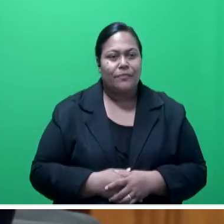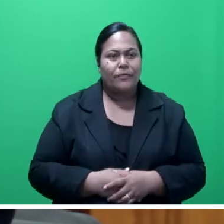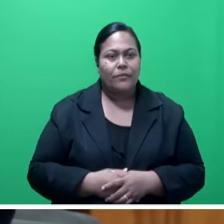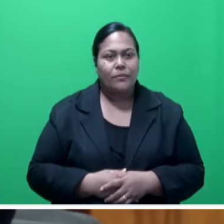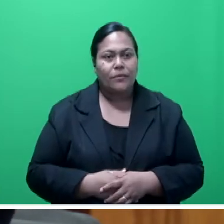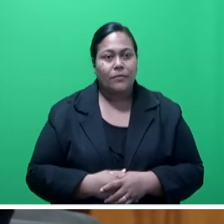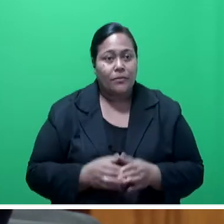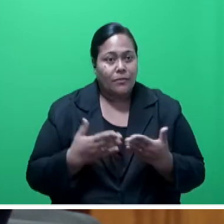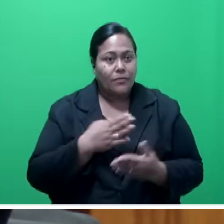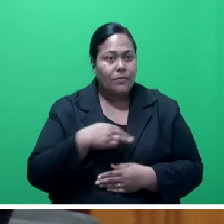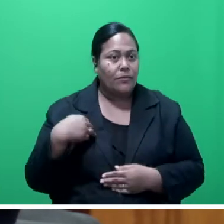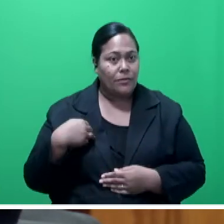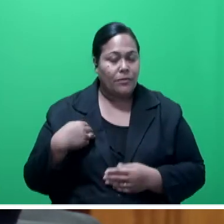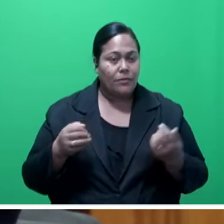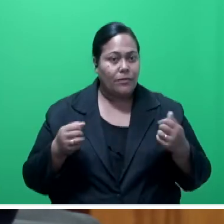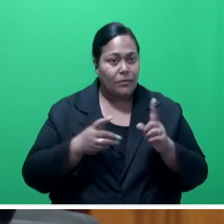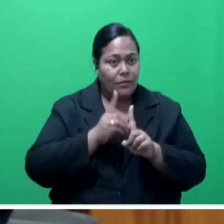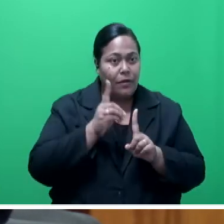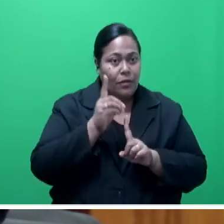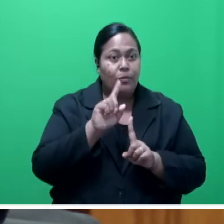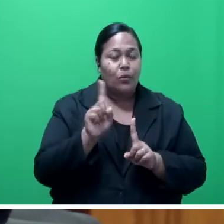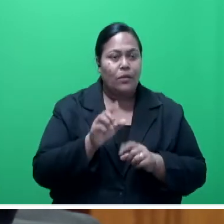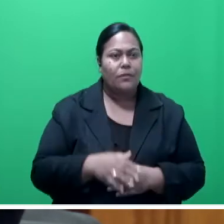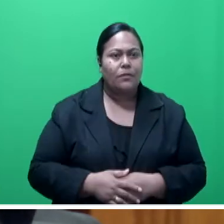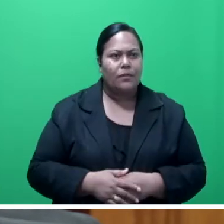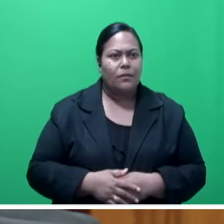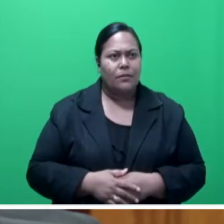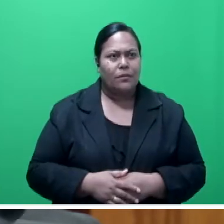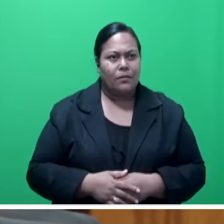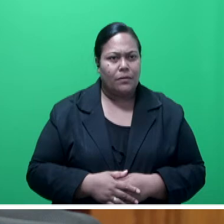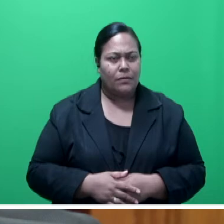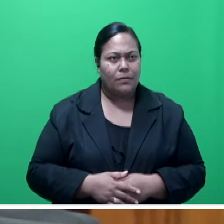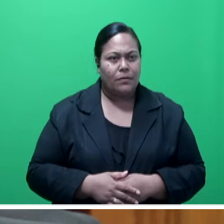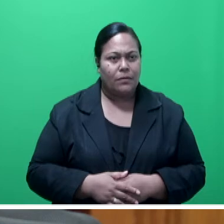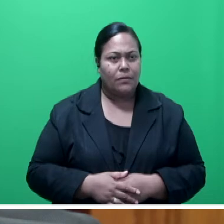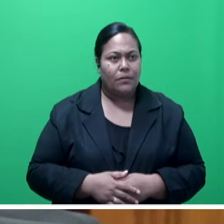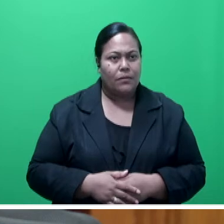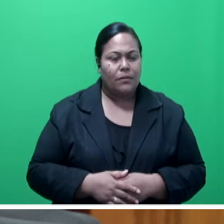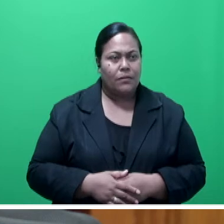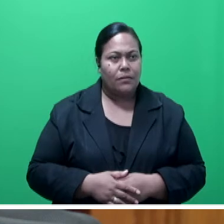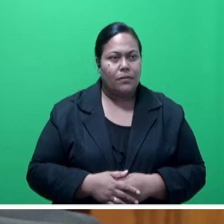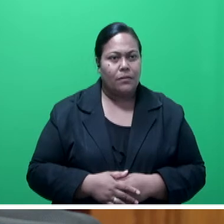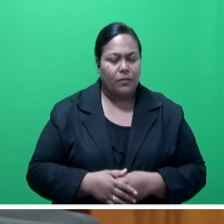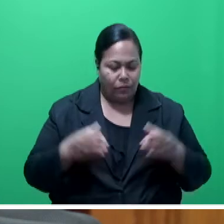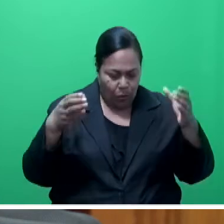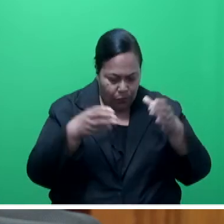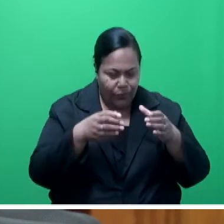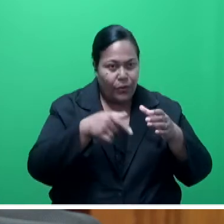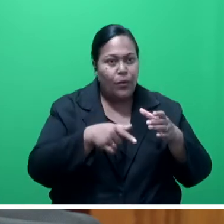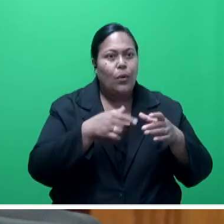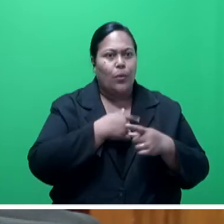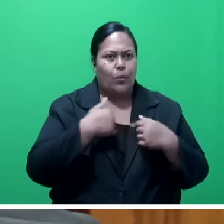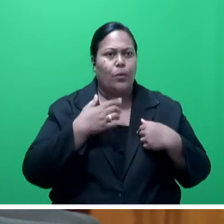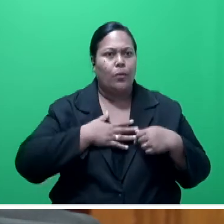the ministry has developed a nucleus head for these beef cattle breeds, and we would want